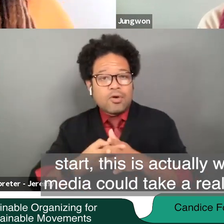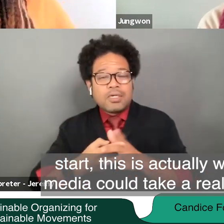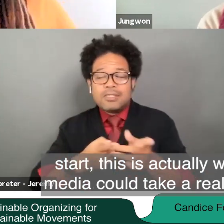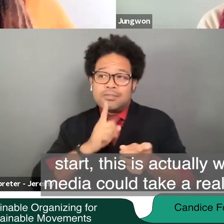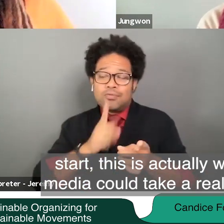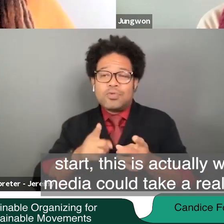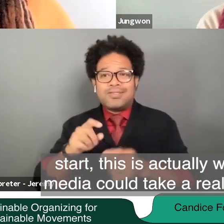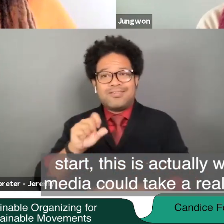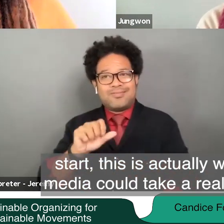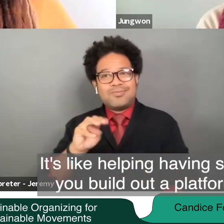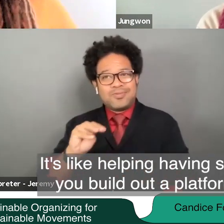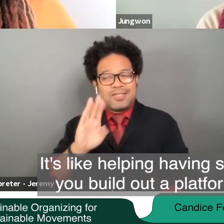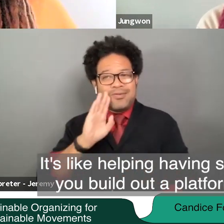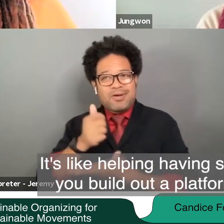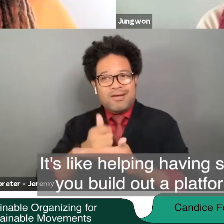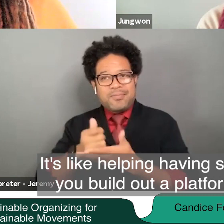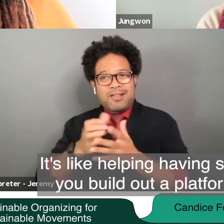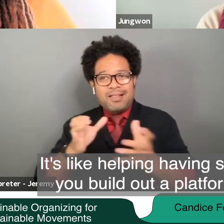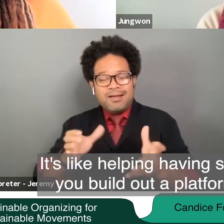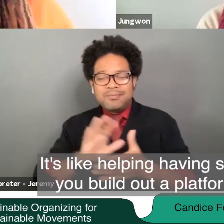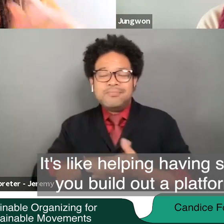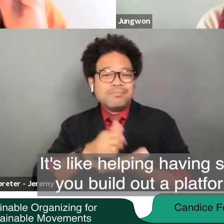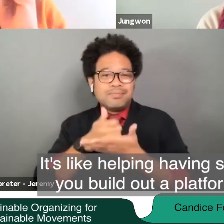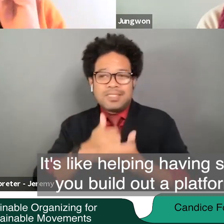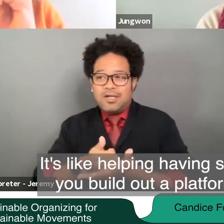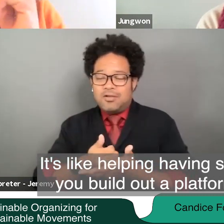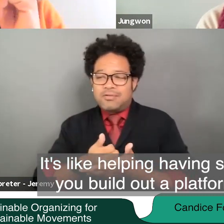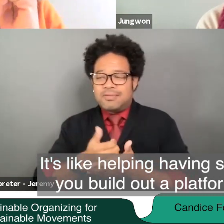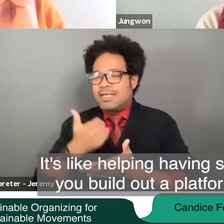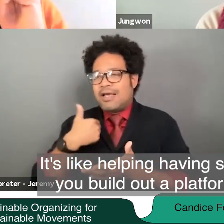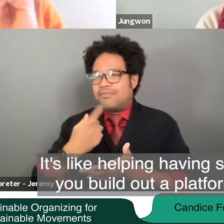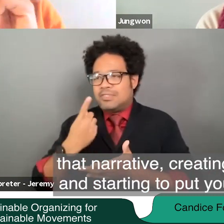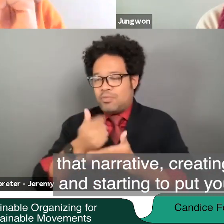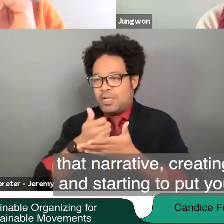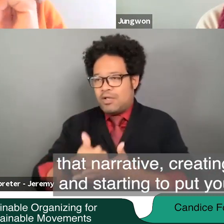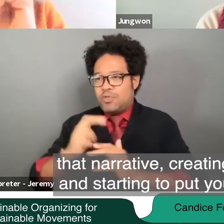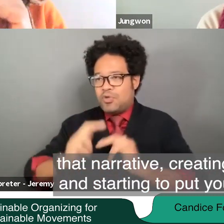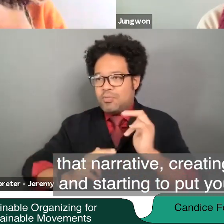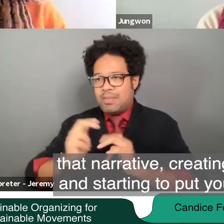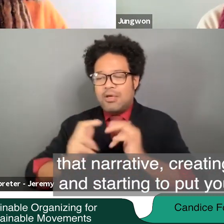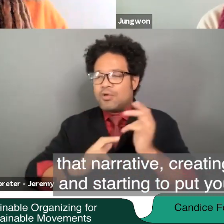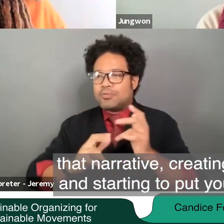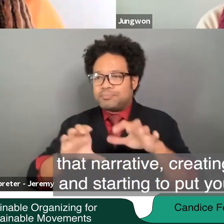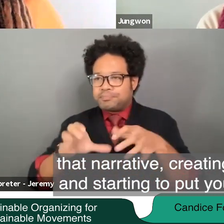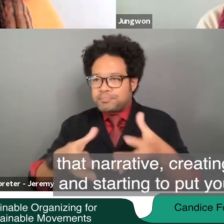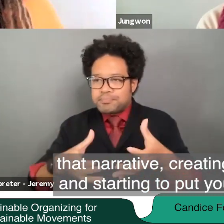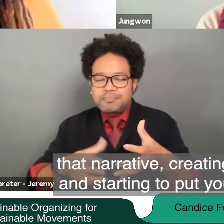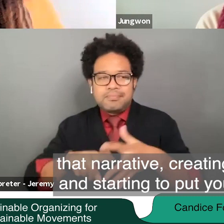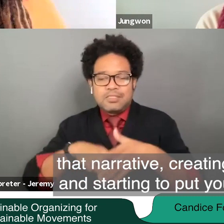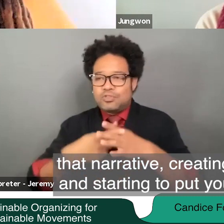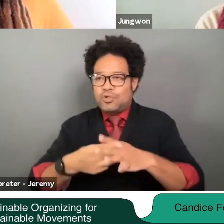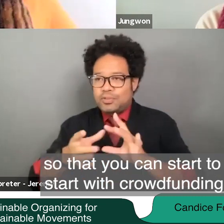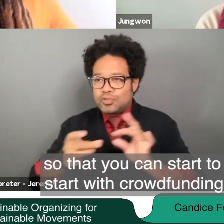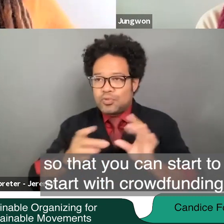social media could take a really great role. Is like having someone help you build out a platform, creating that narrative, creating that story, and starting to put